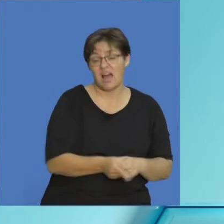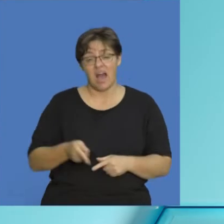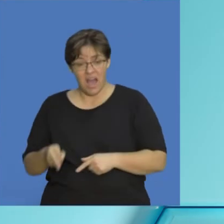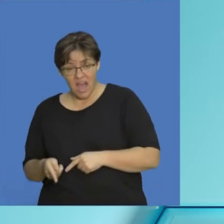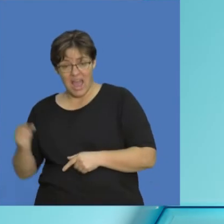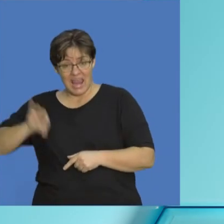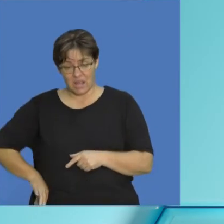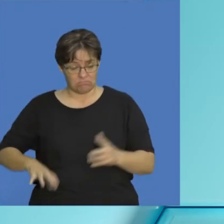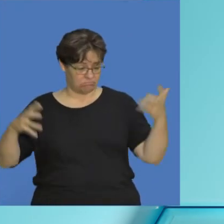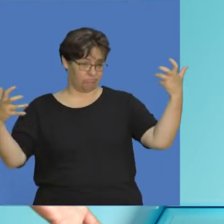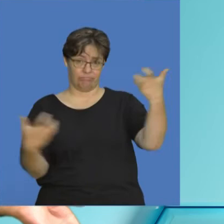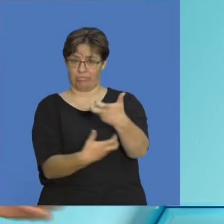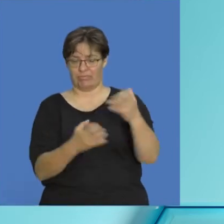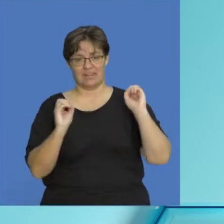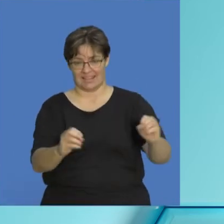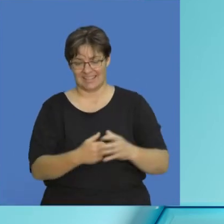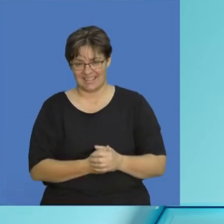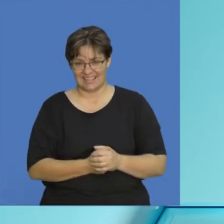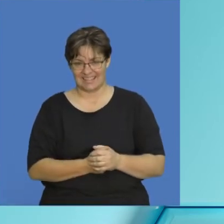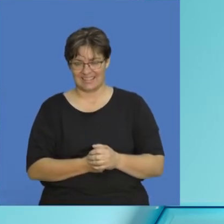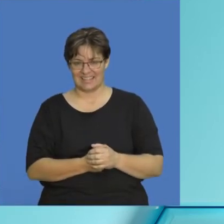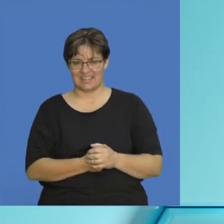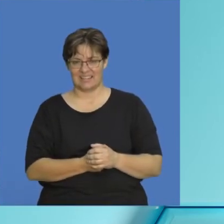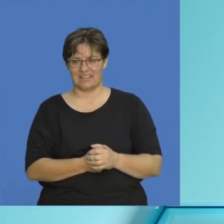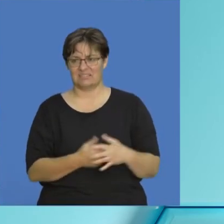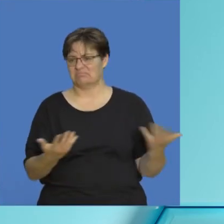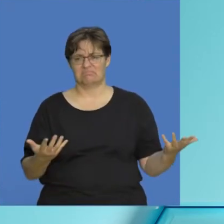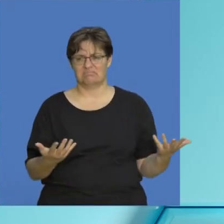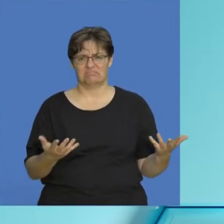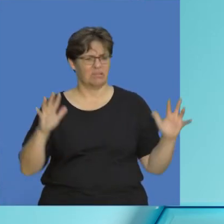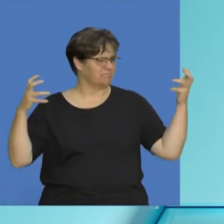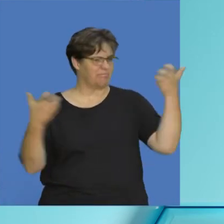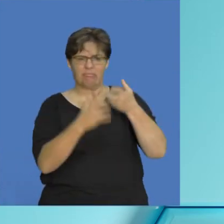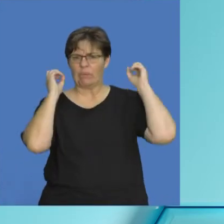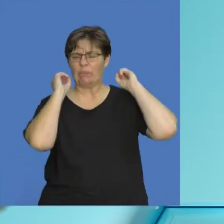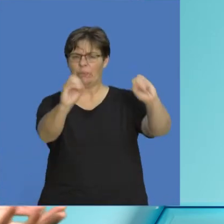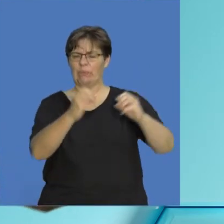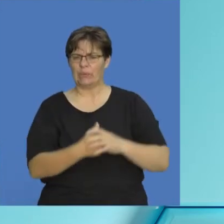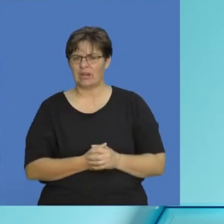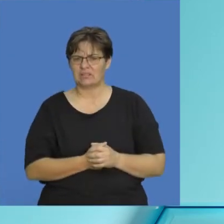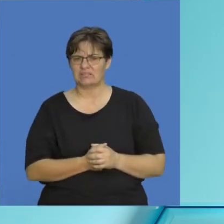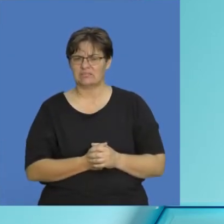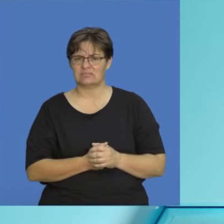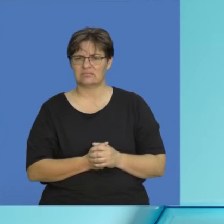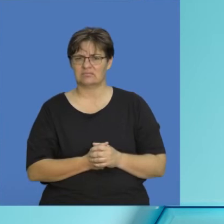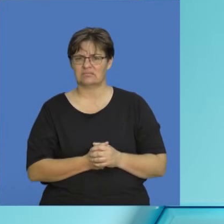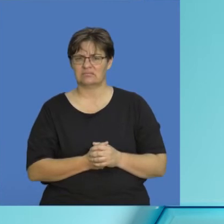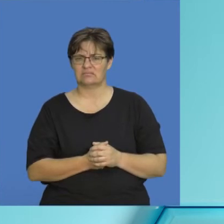between your shoe size and income. Can you think of something that has no correlation at